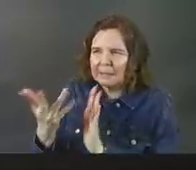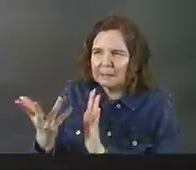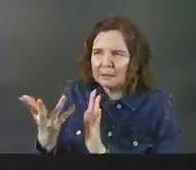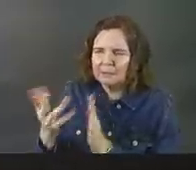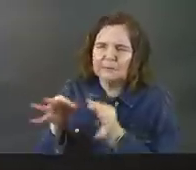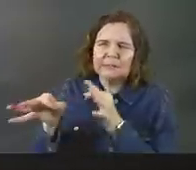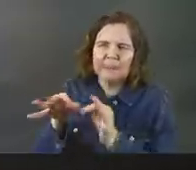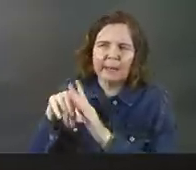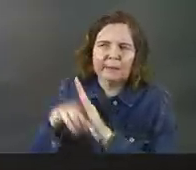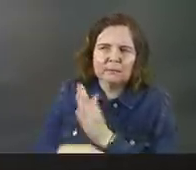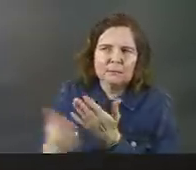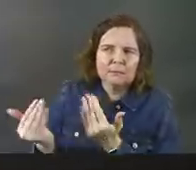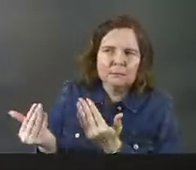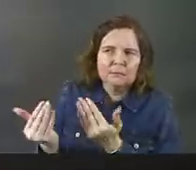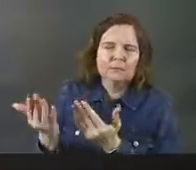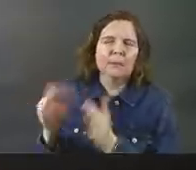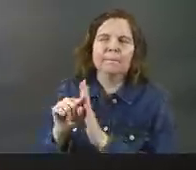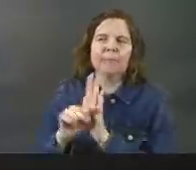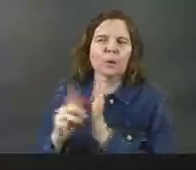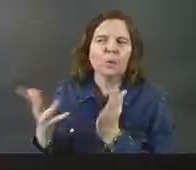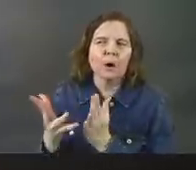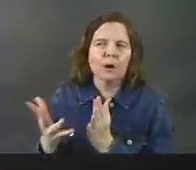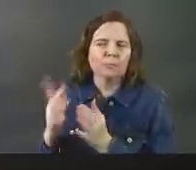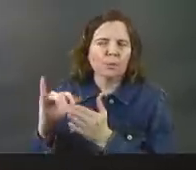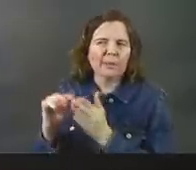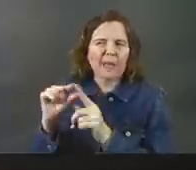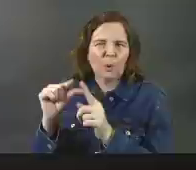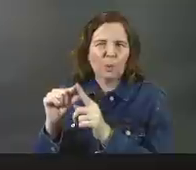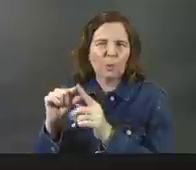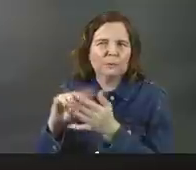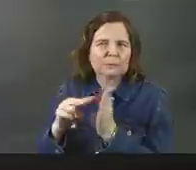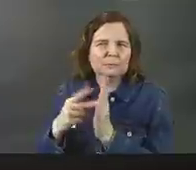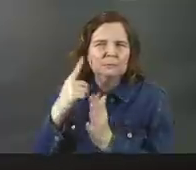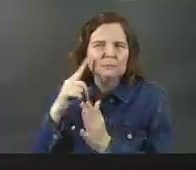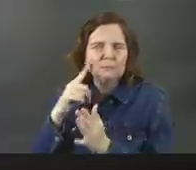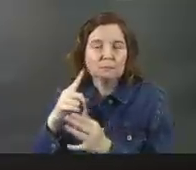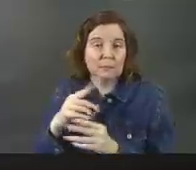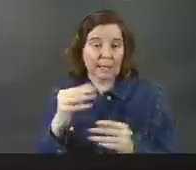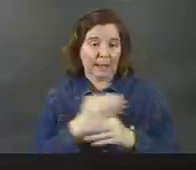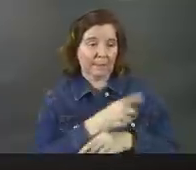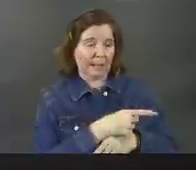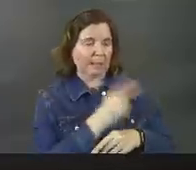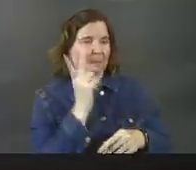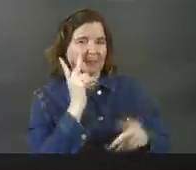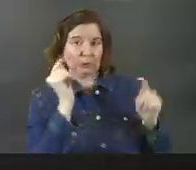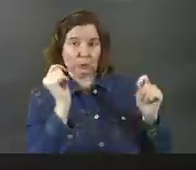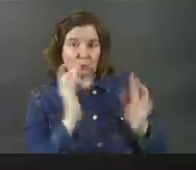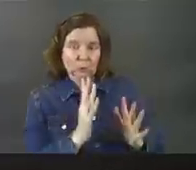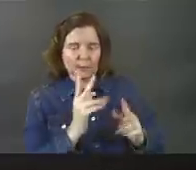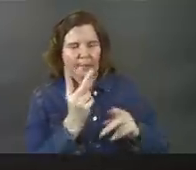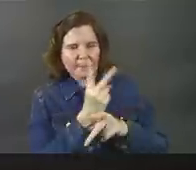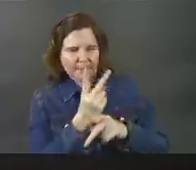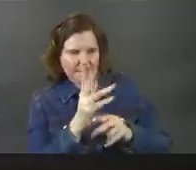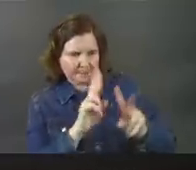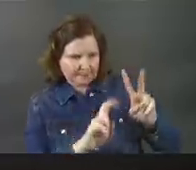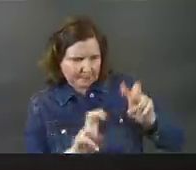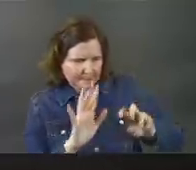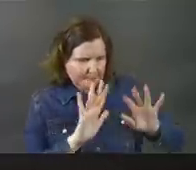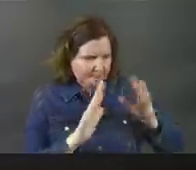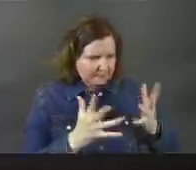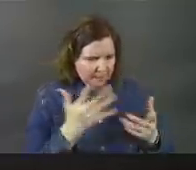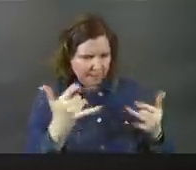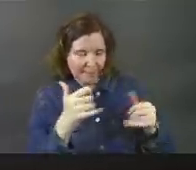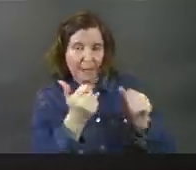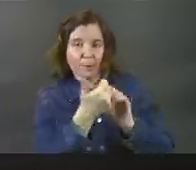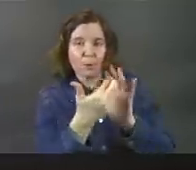mean? Explain that to me. Give me the background on that. What does that word stand for? Okay, in math, let me go see a tutor. Let me figure it out. Let me